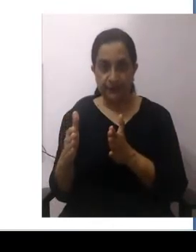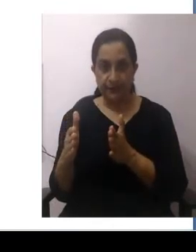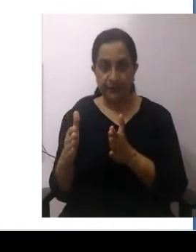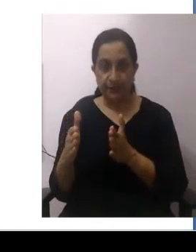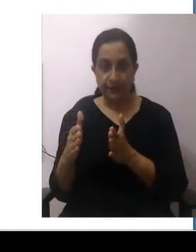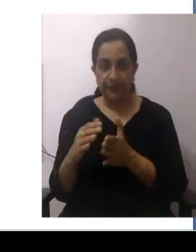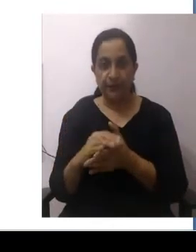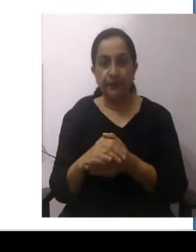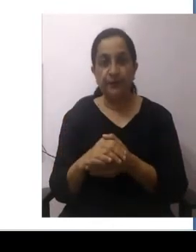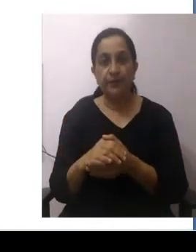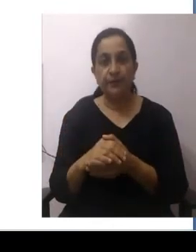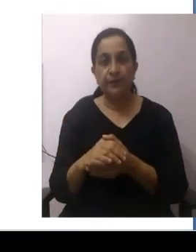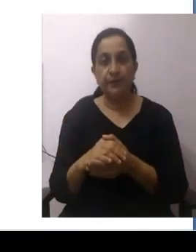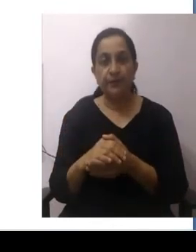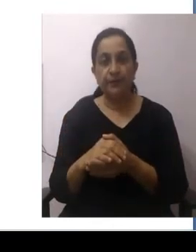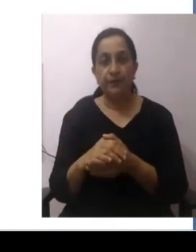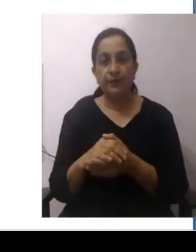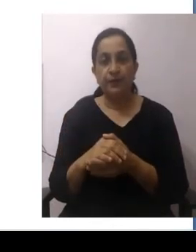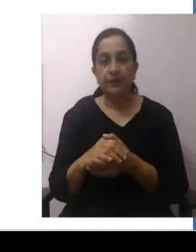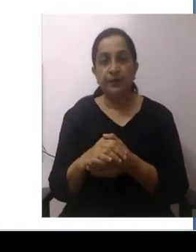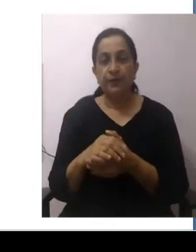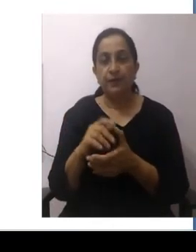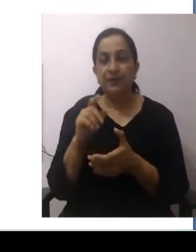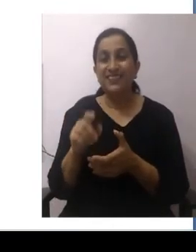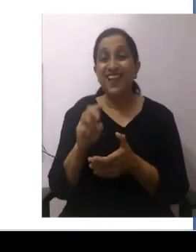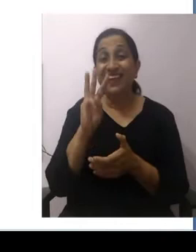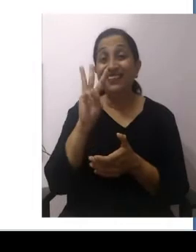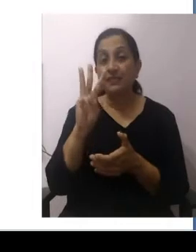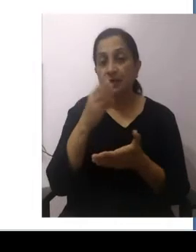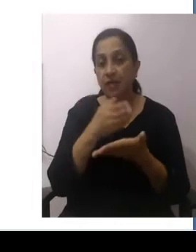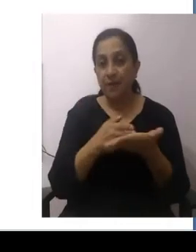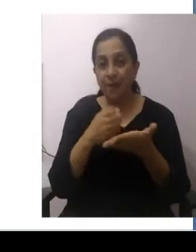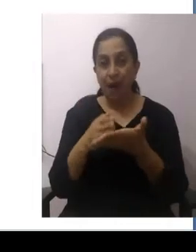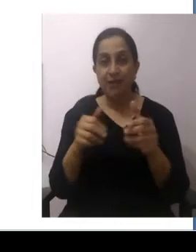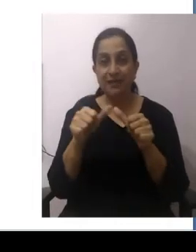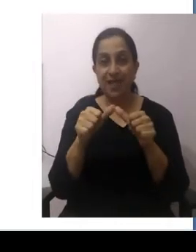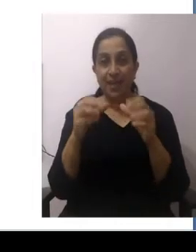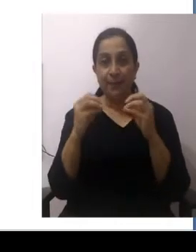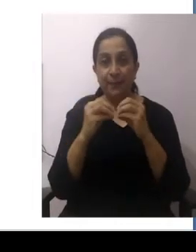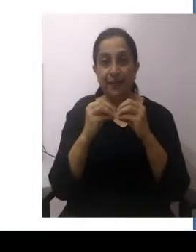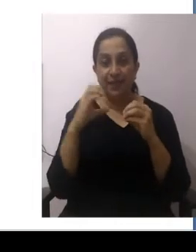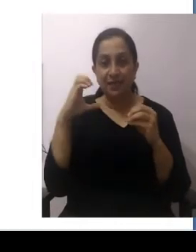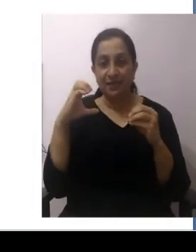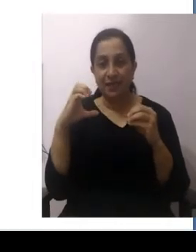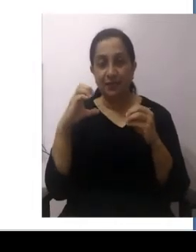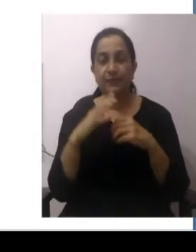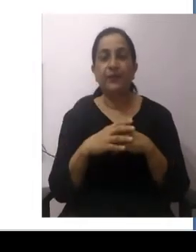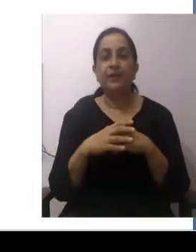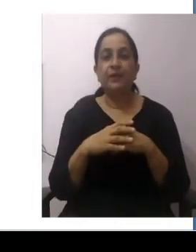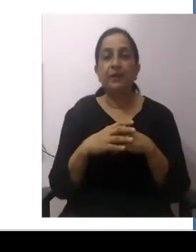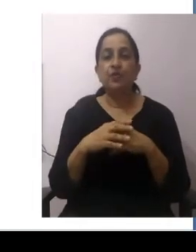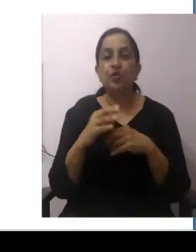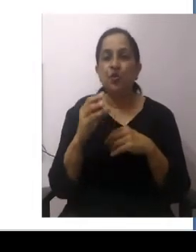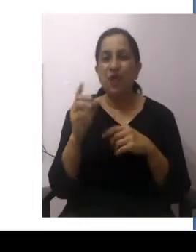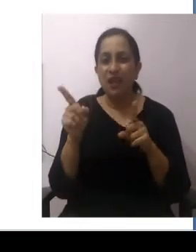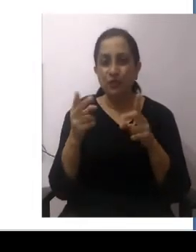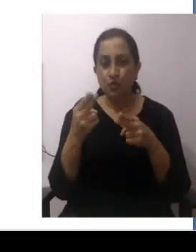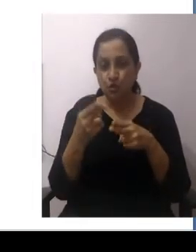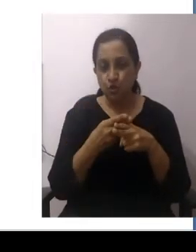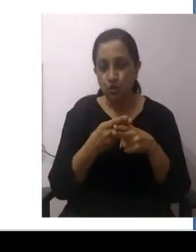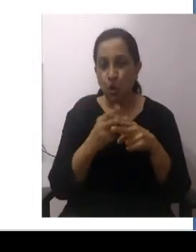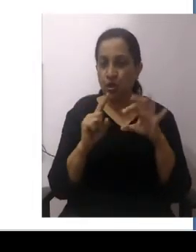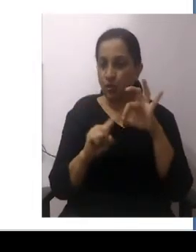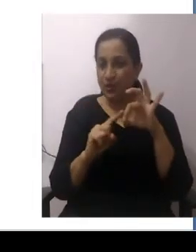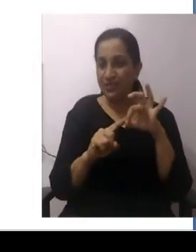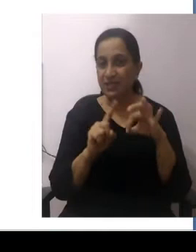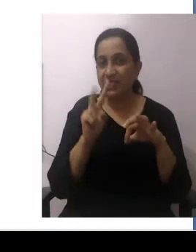Okay, it is divided to three parts: A, B, C. Objective questions are 20